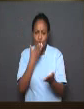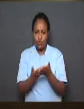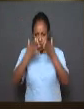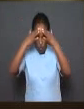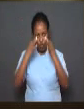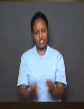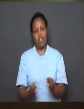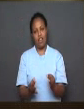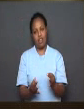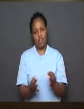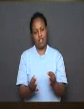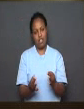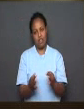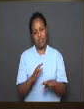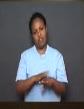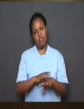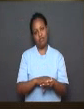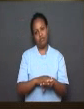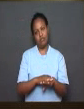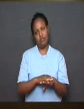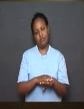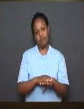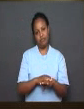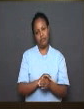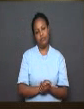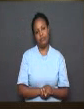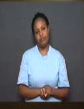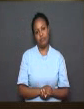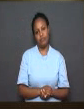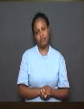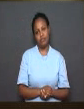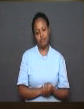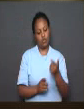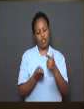make good decisions when you come of age to vote.